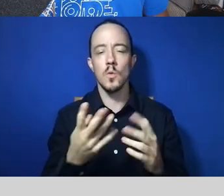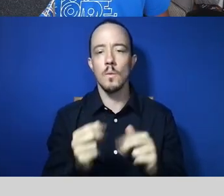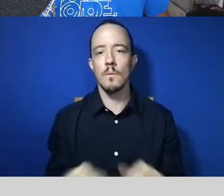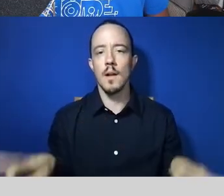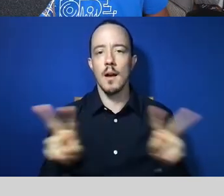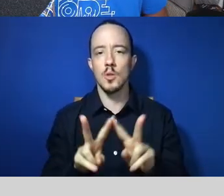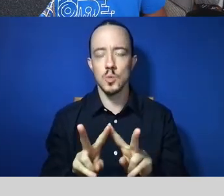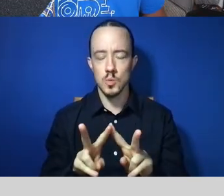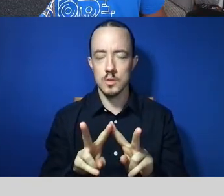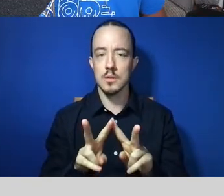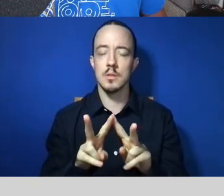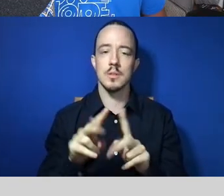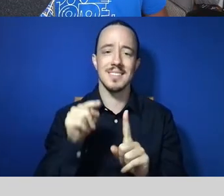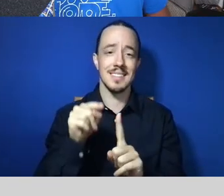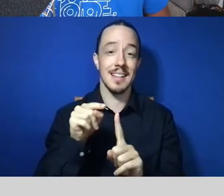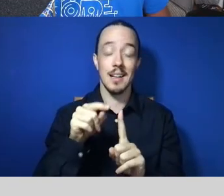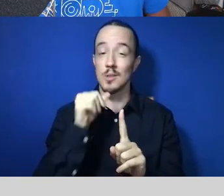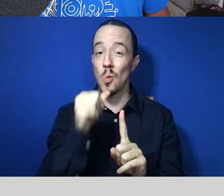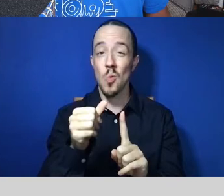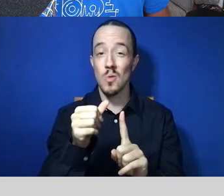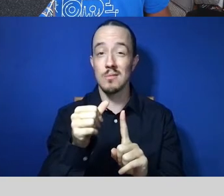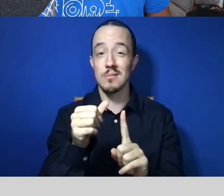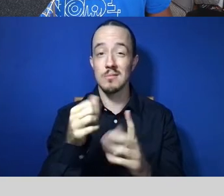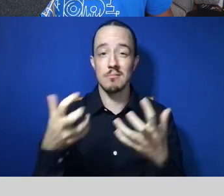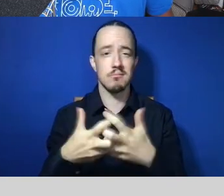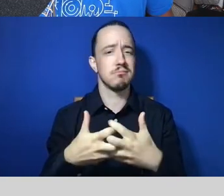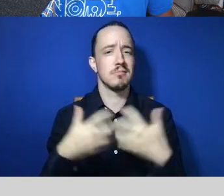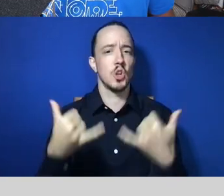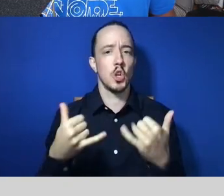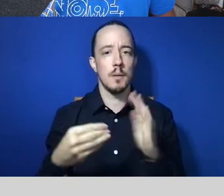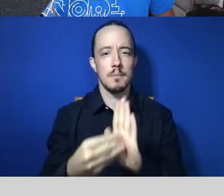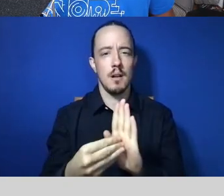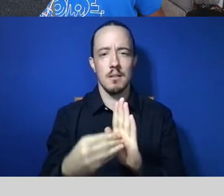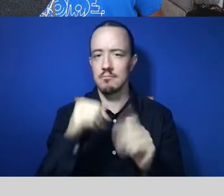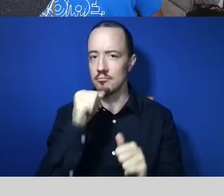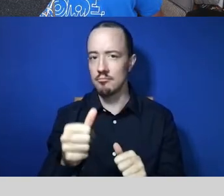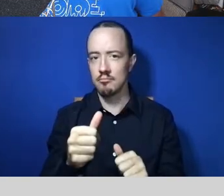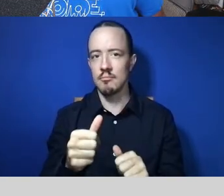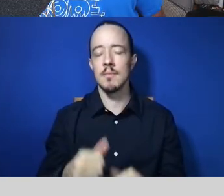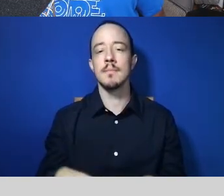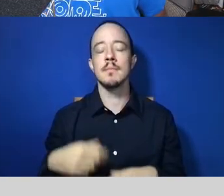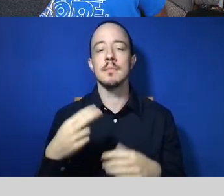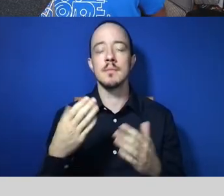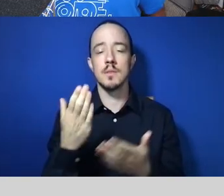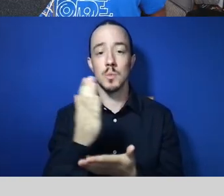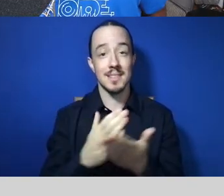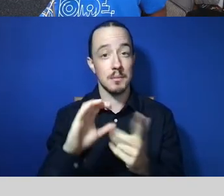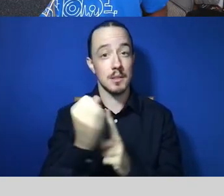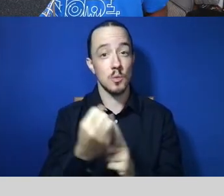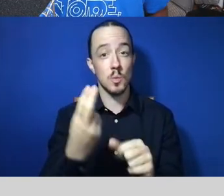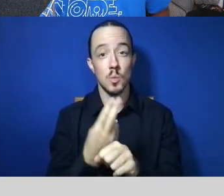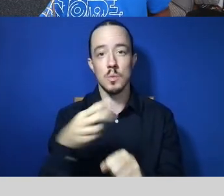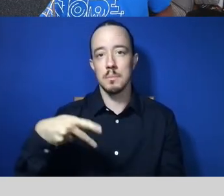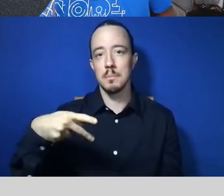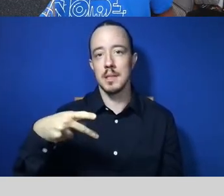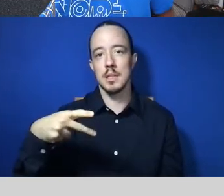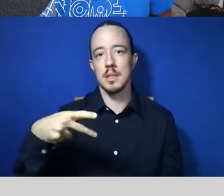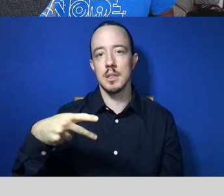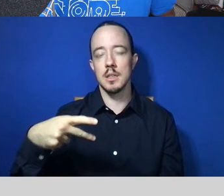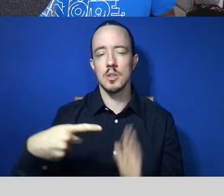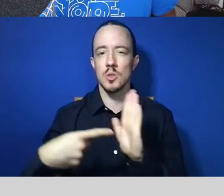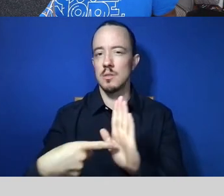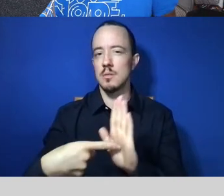had a few values that don't fit the current model. In some cases where they would use a P